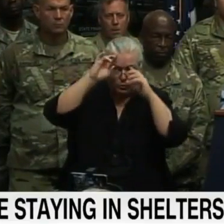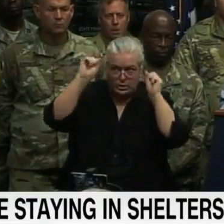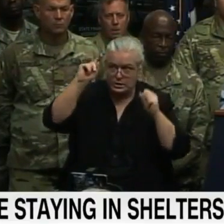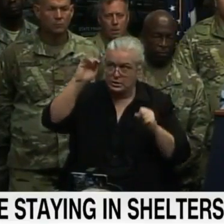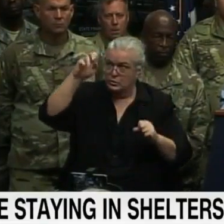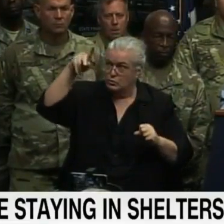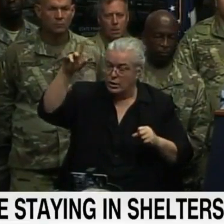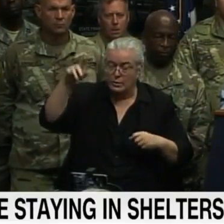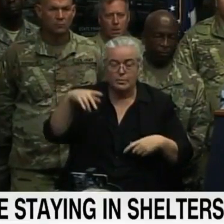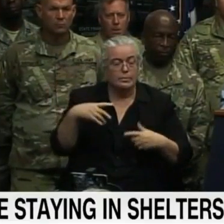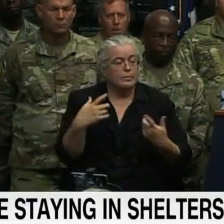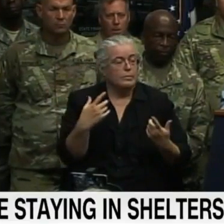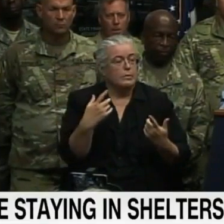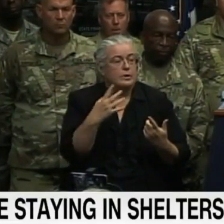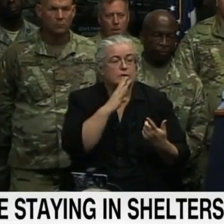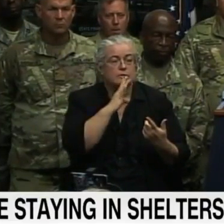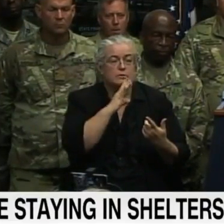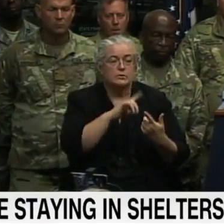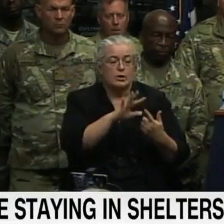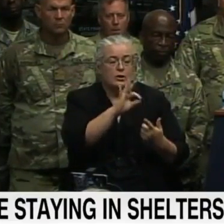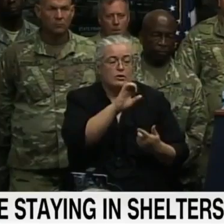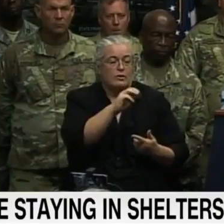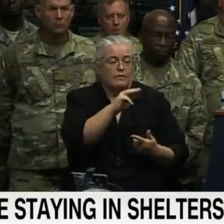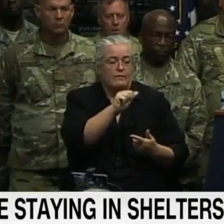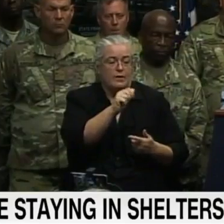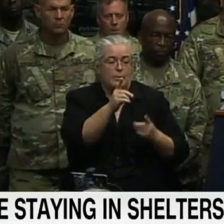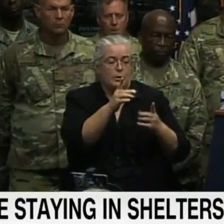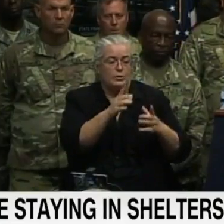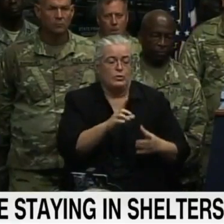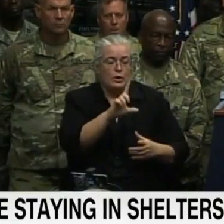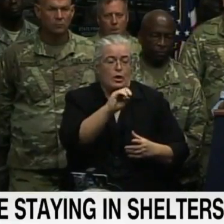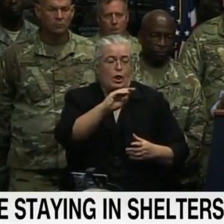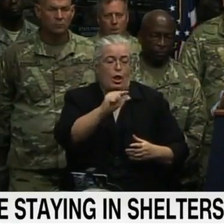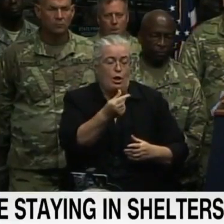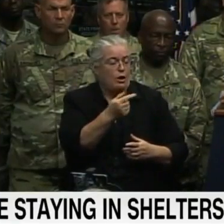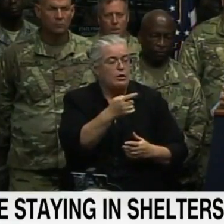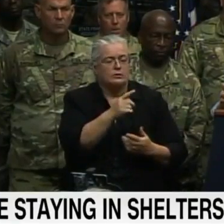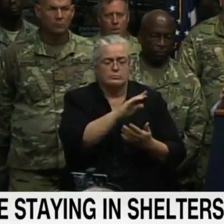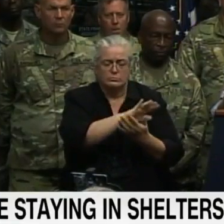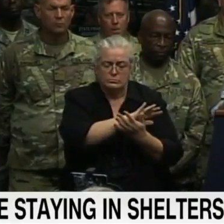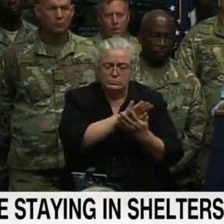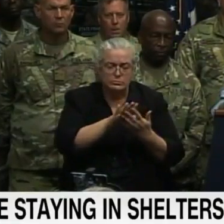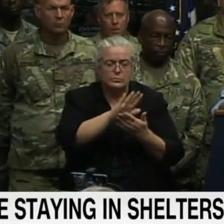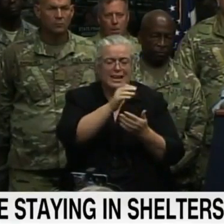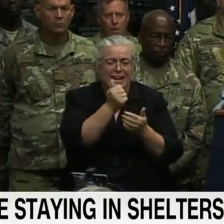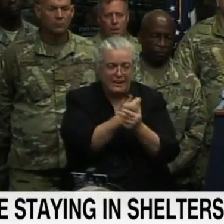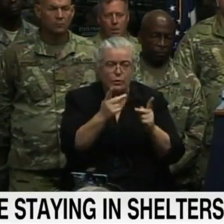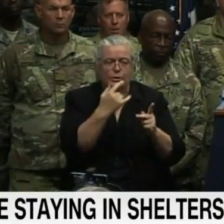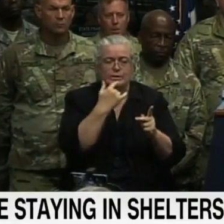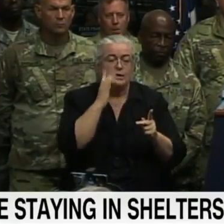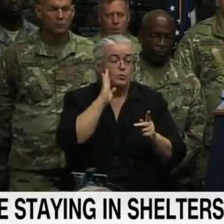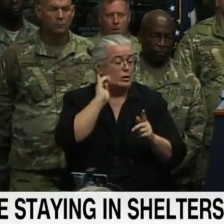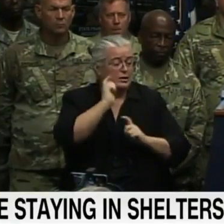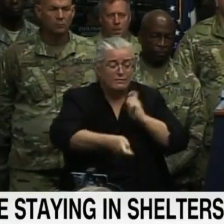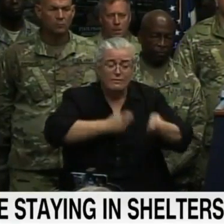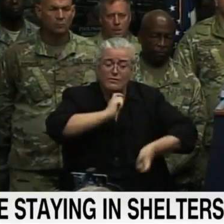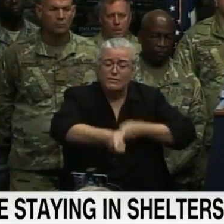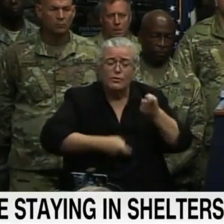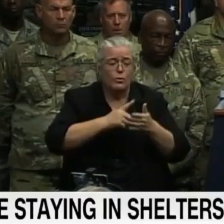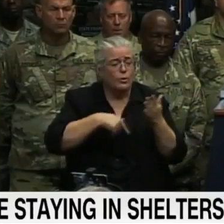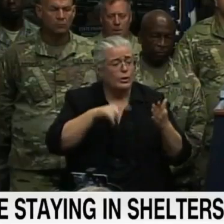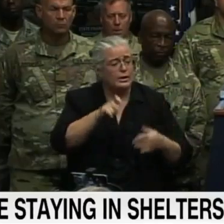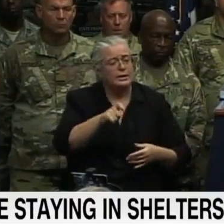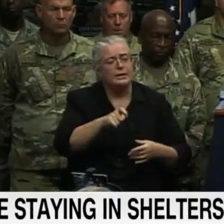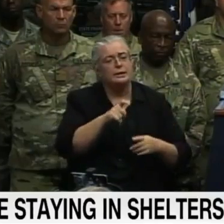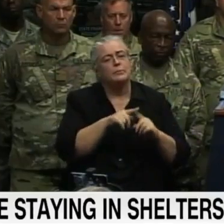to Brock Long, the FEMA director, everybody I talk to the federal government, they will provide whatever resources, but they know that you want to